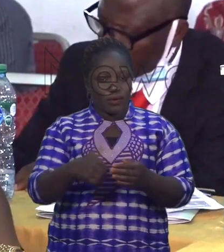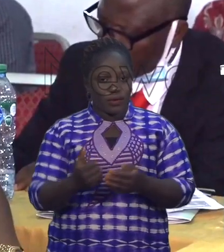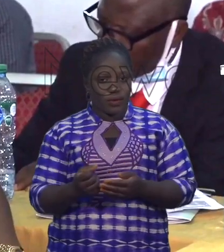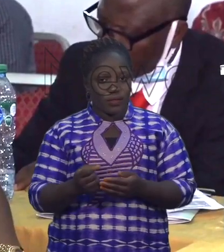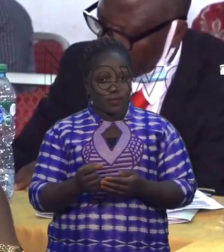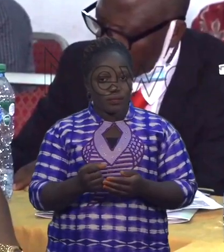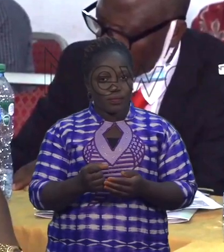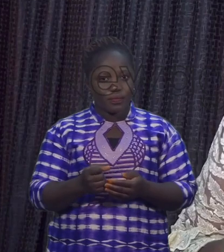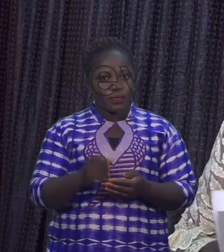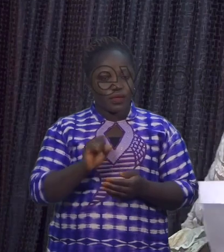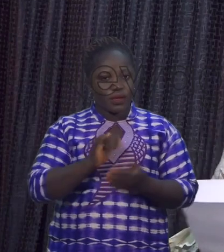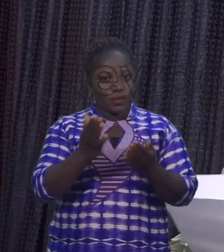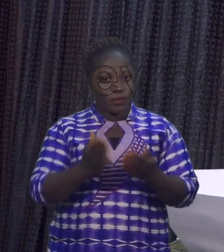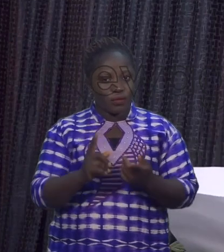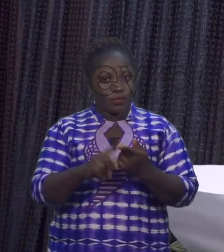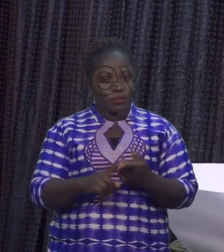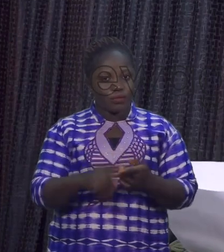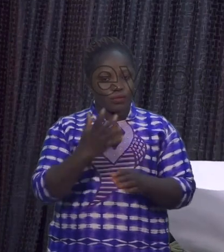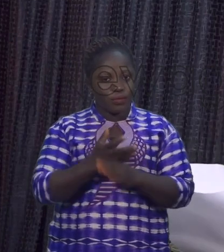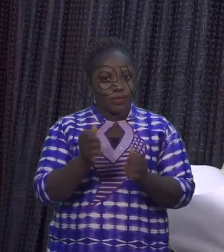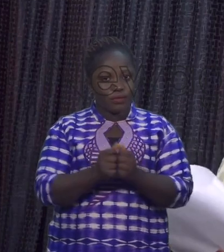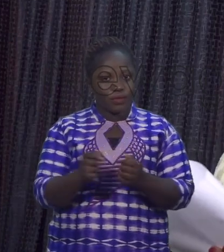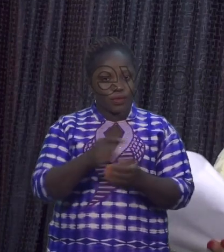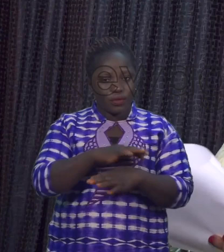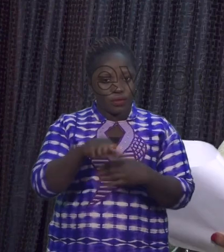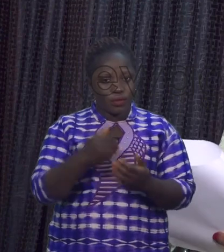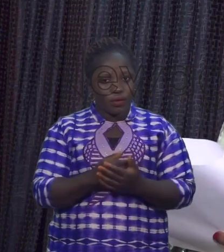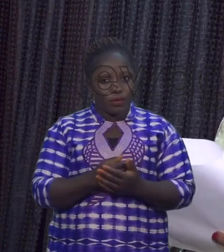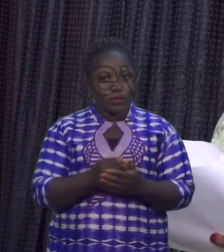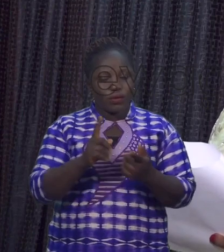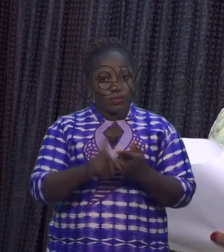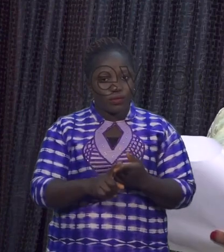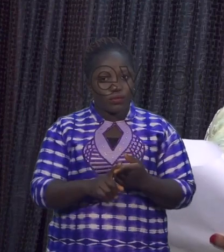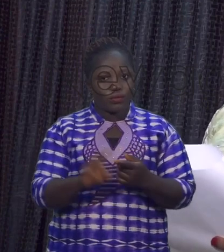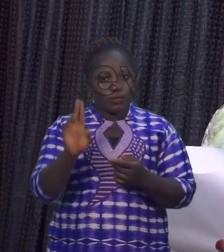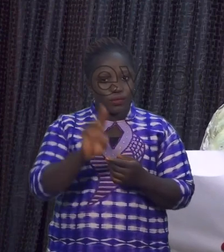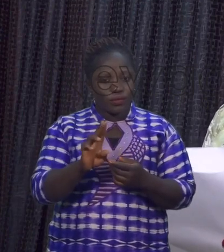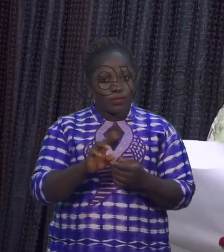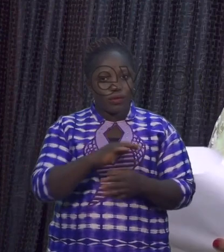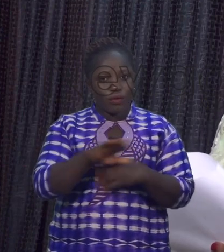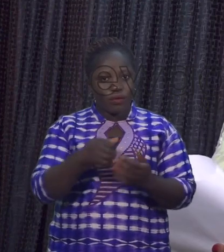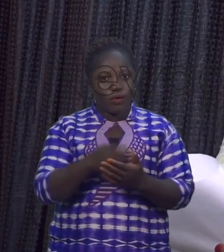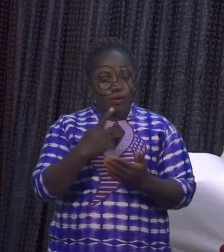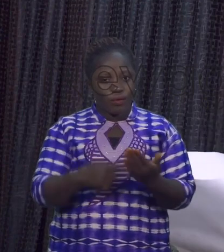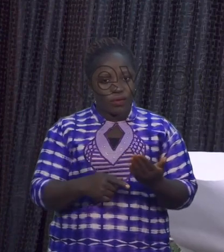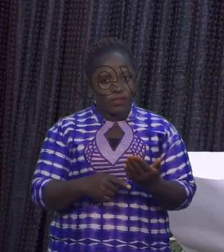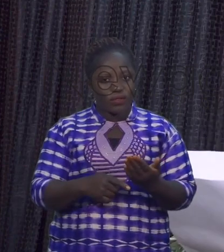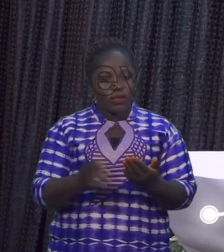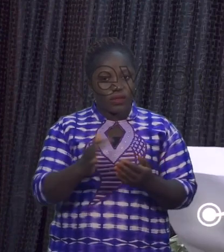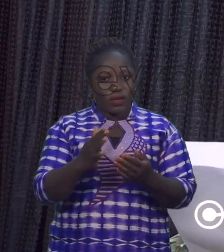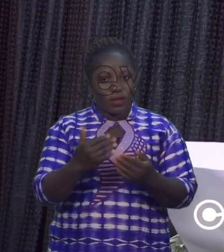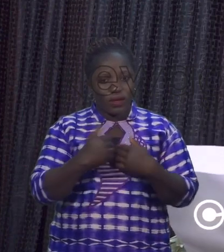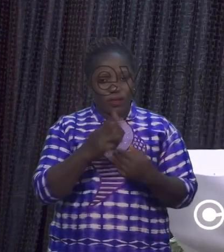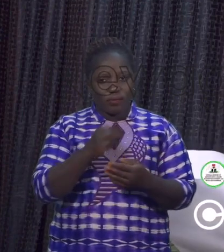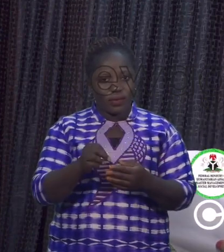efforts. I would like to implore you all to initiate actions towards the effective coordination